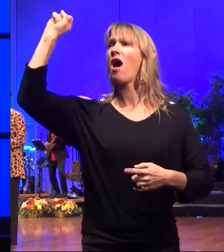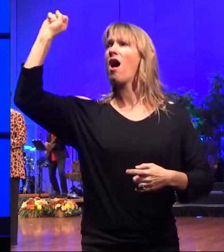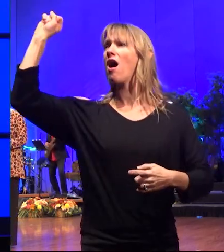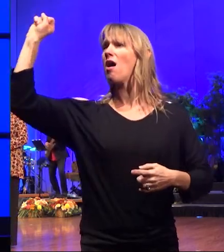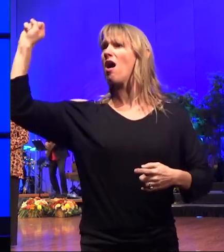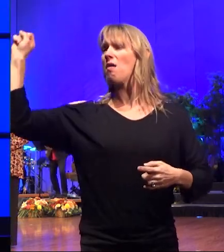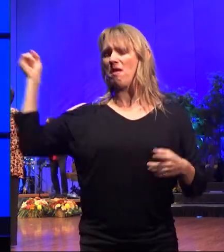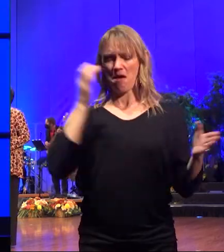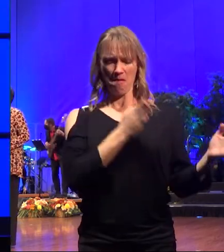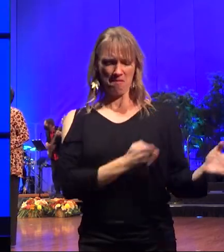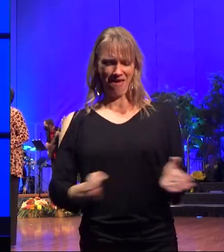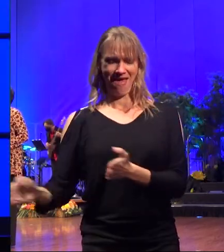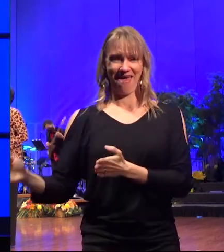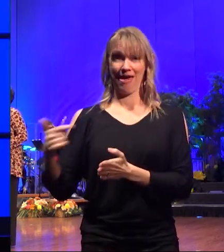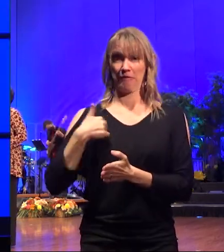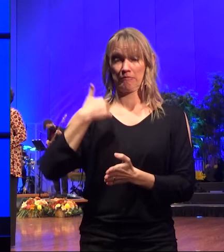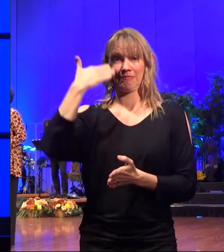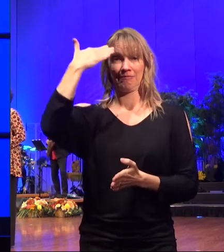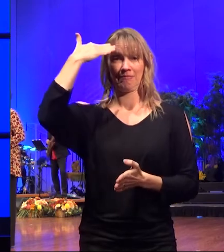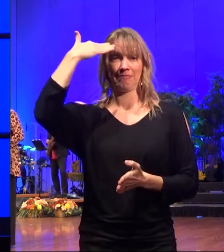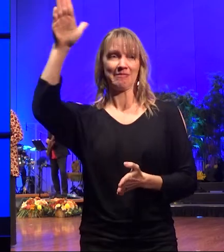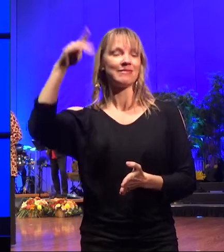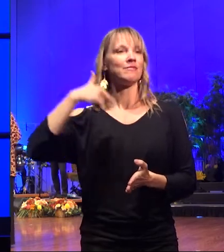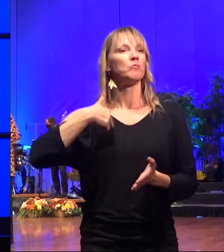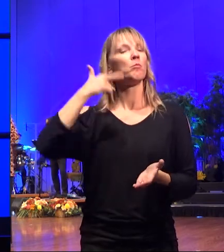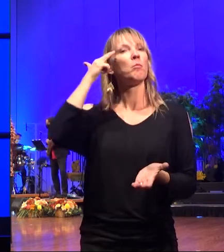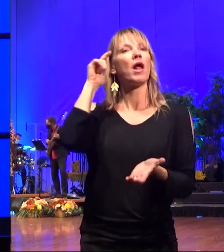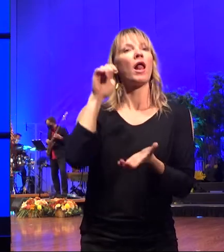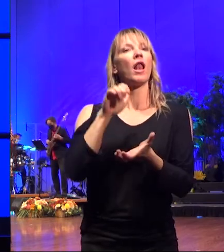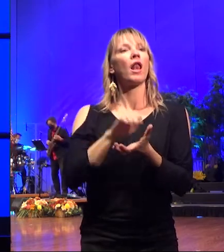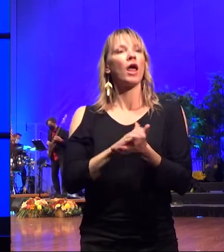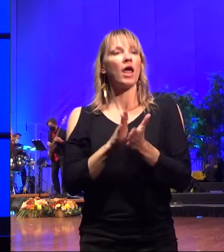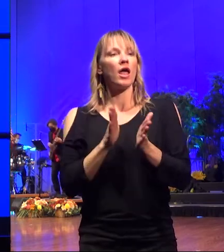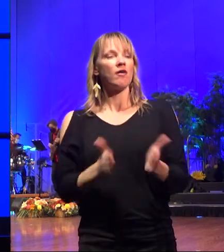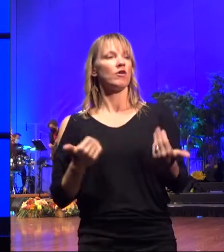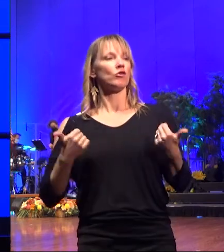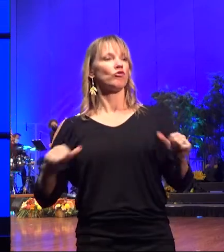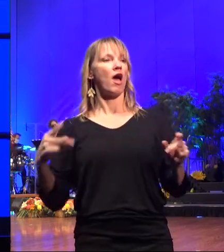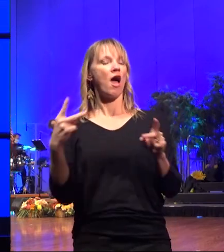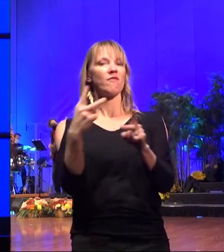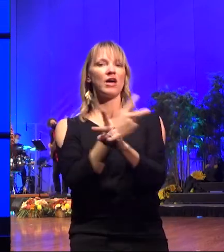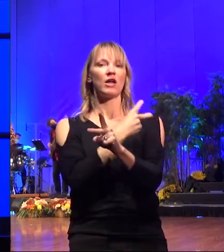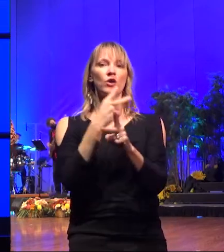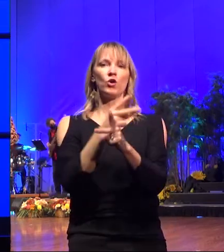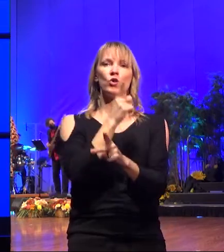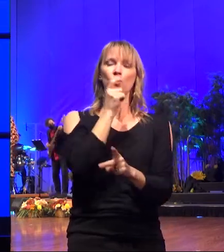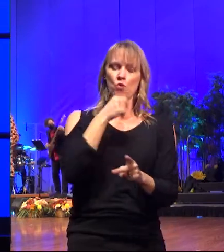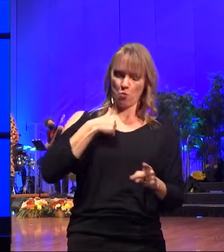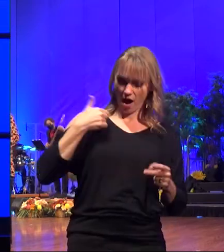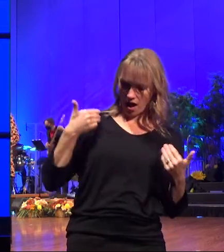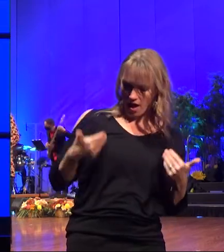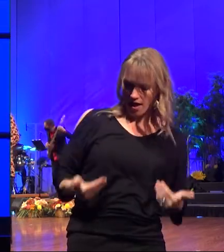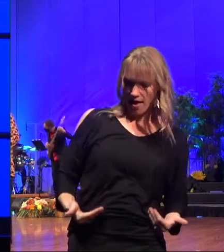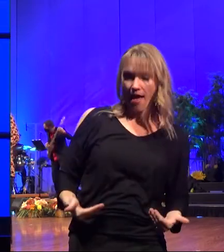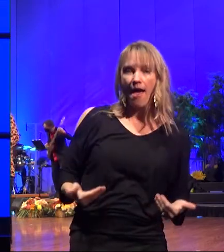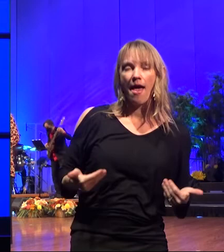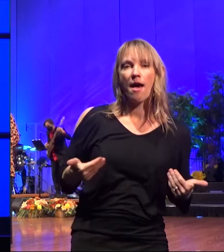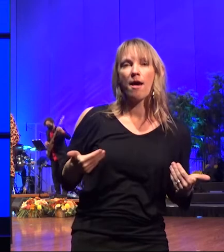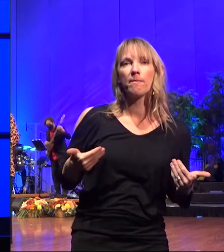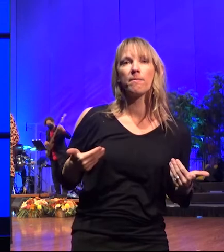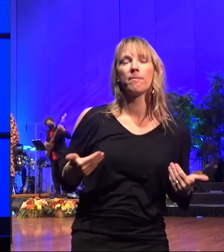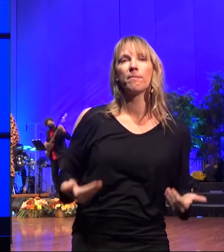rebel with an unknown plan. I'm a believer trying to figure out